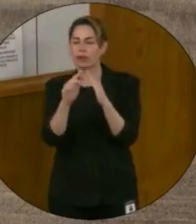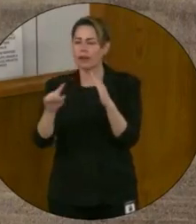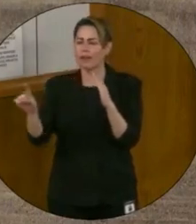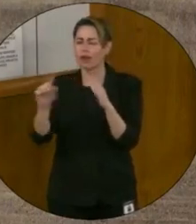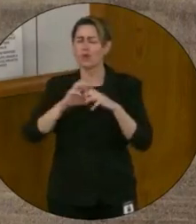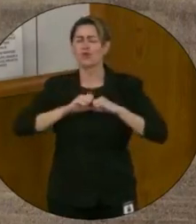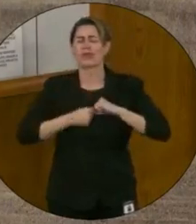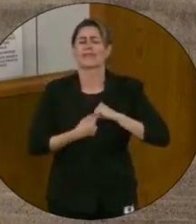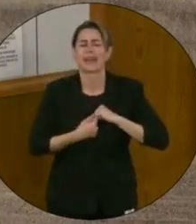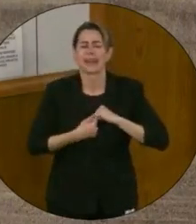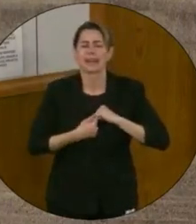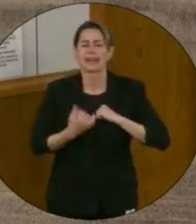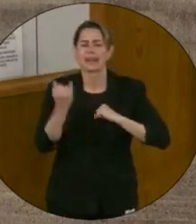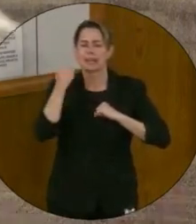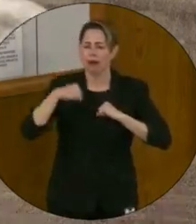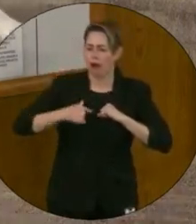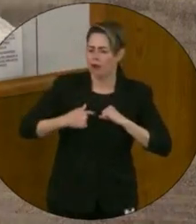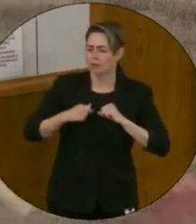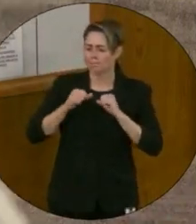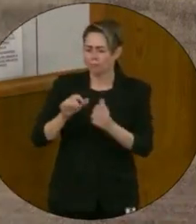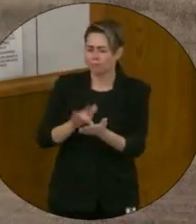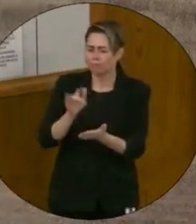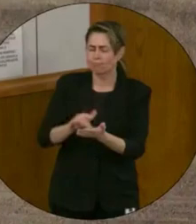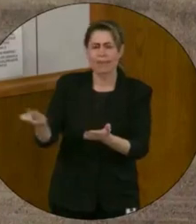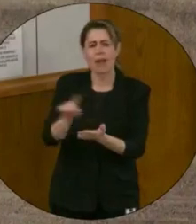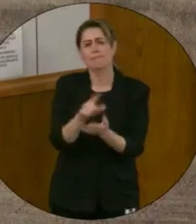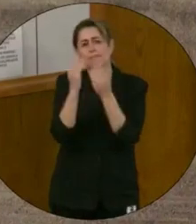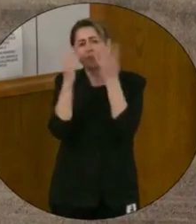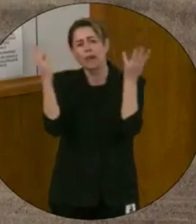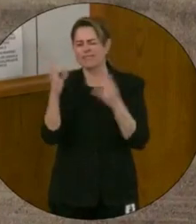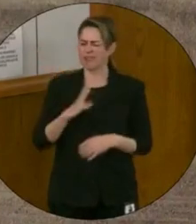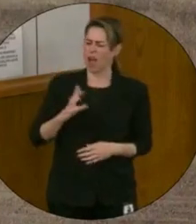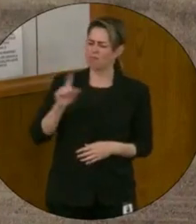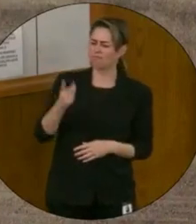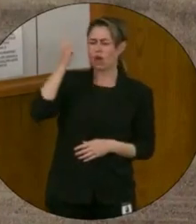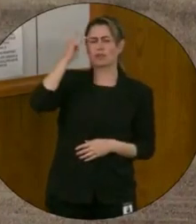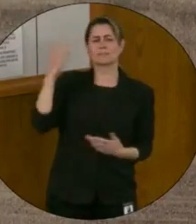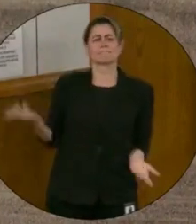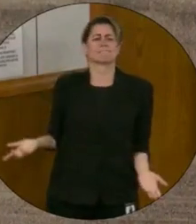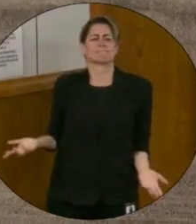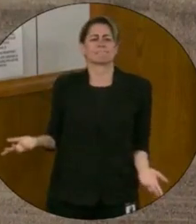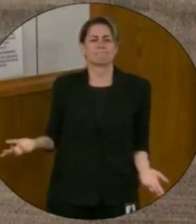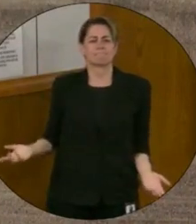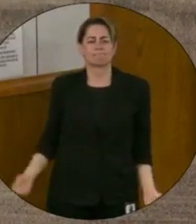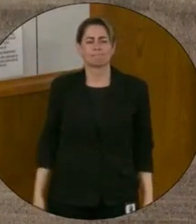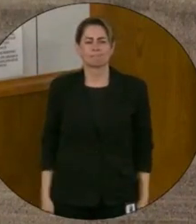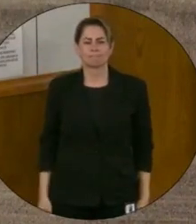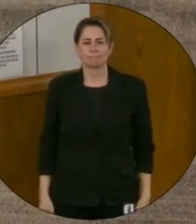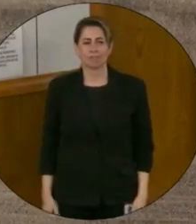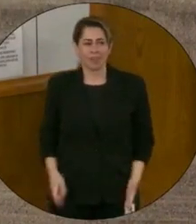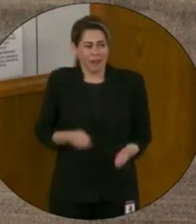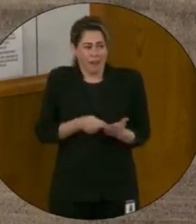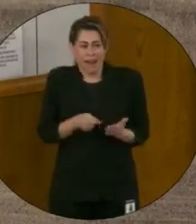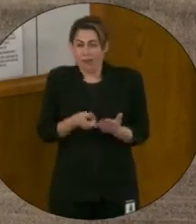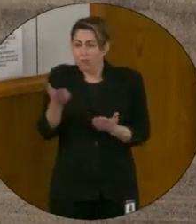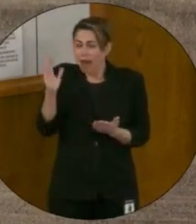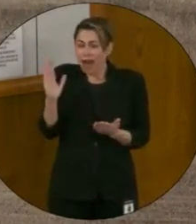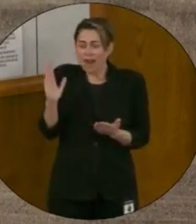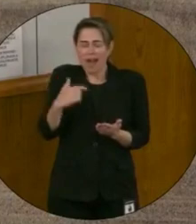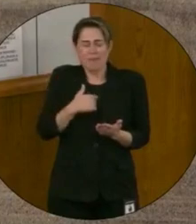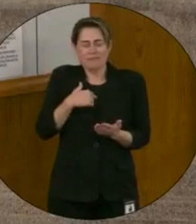grieving, if I kick them when they're down? It's fine. It's just politics. I mean, honest to God, you